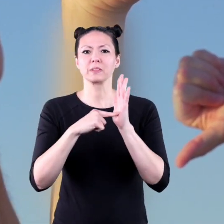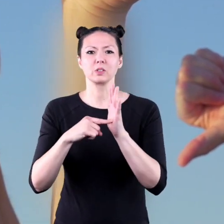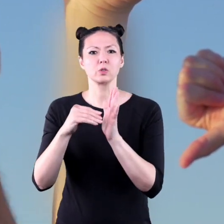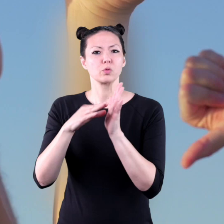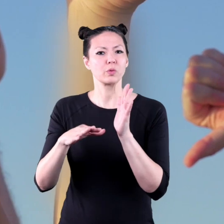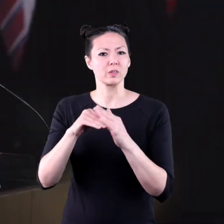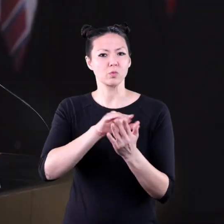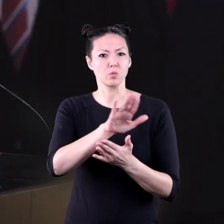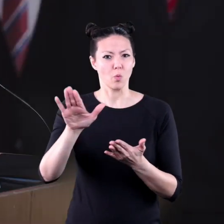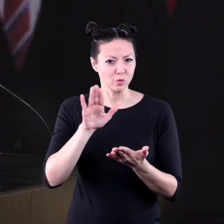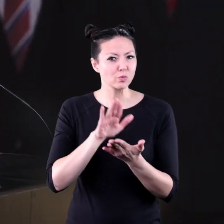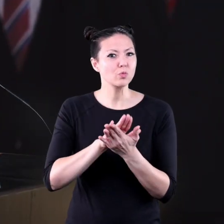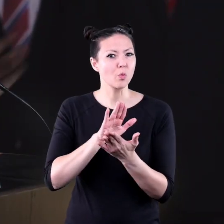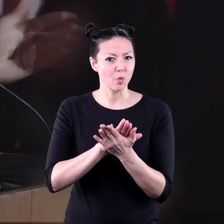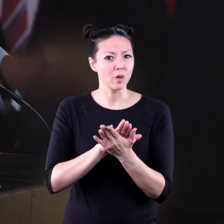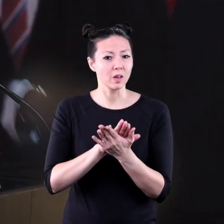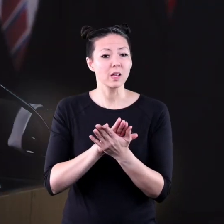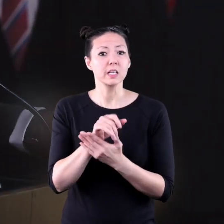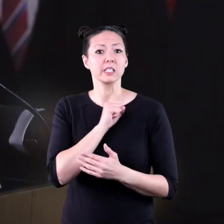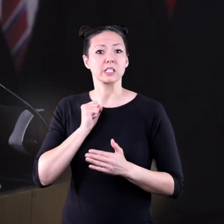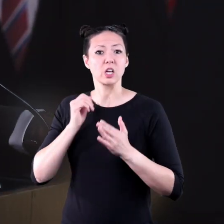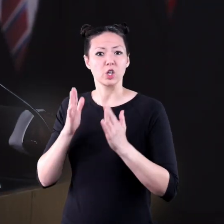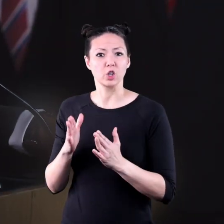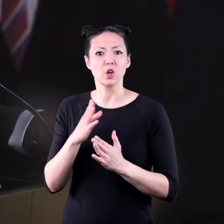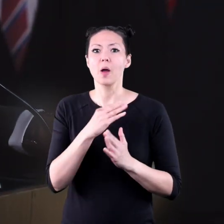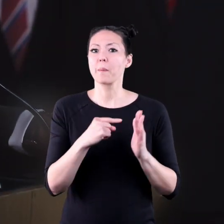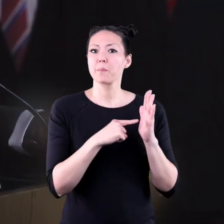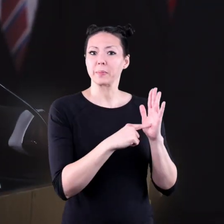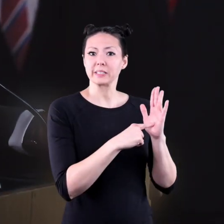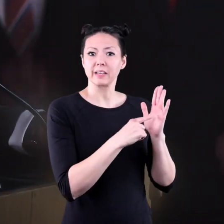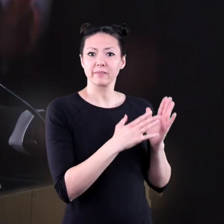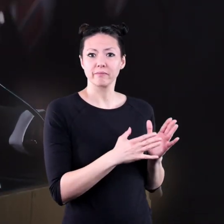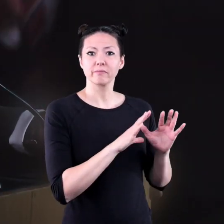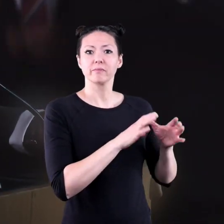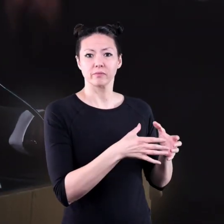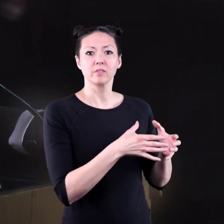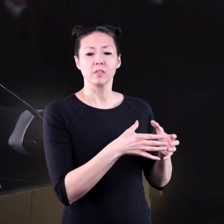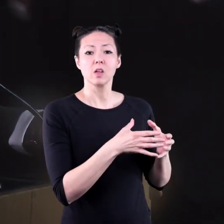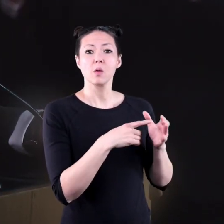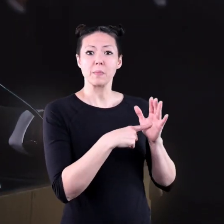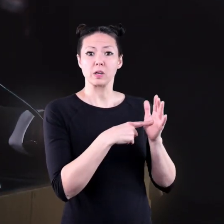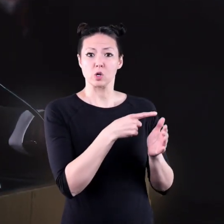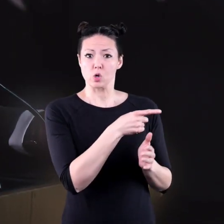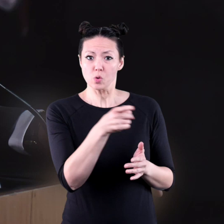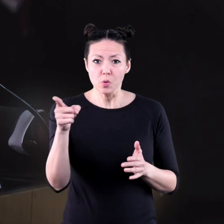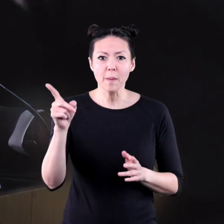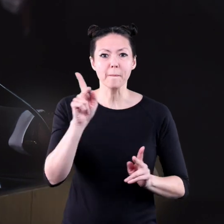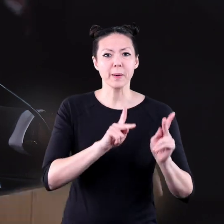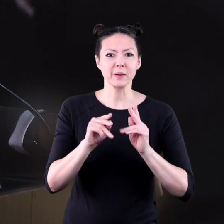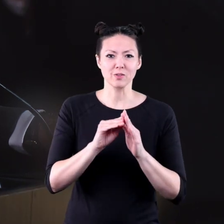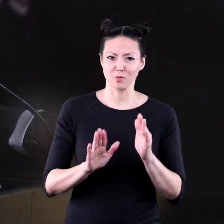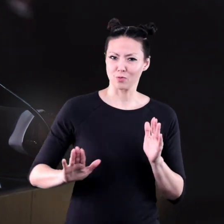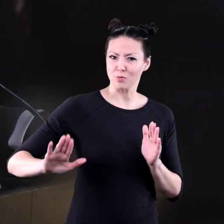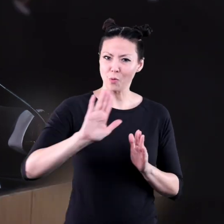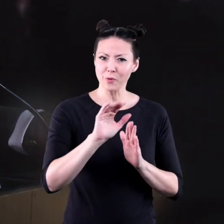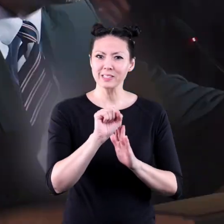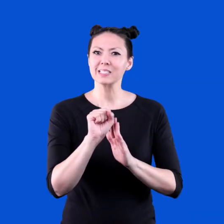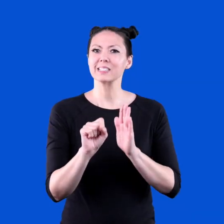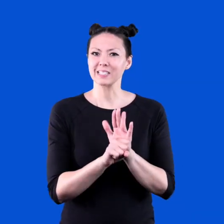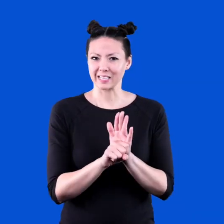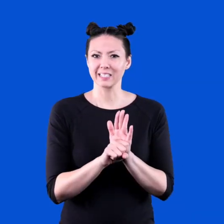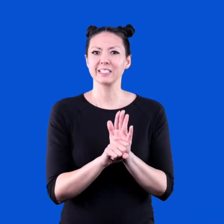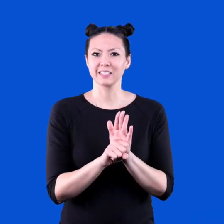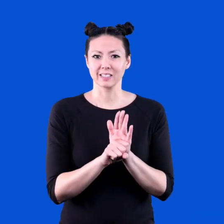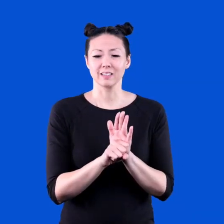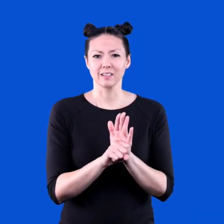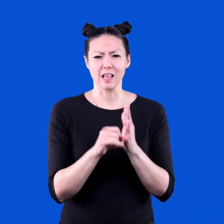school. Well, our senators and representatives represent you and the people in your state.